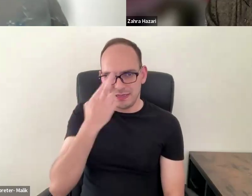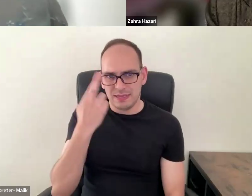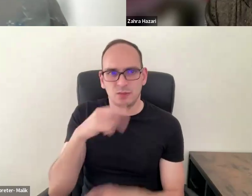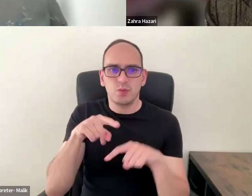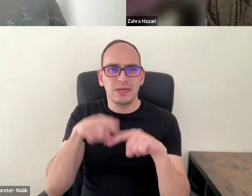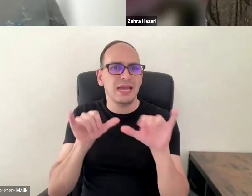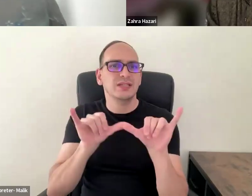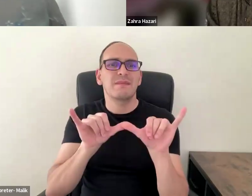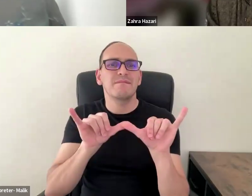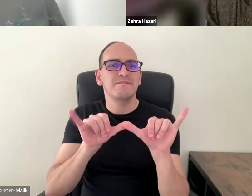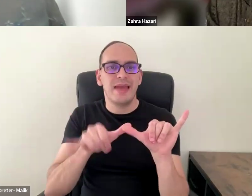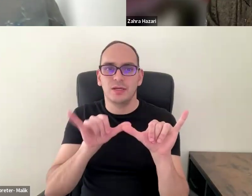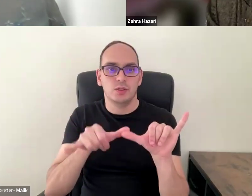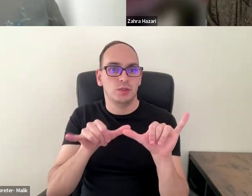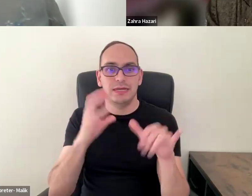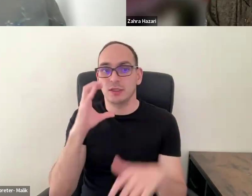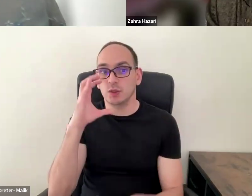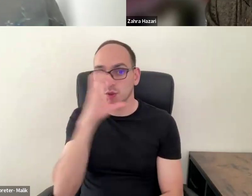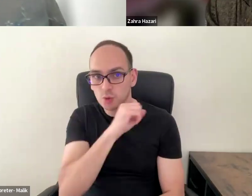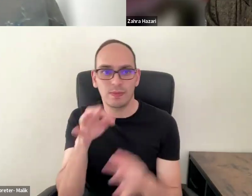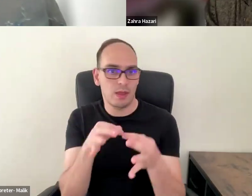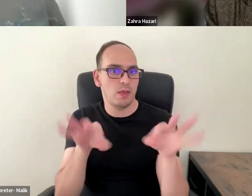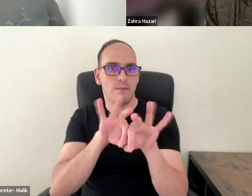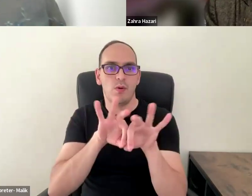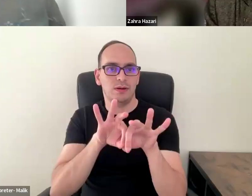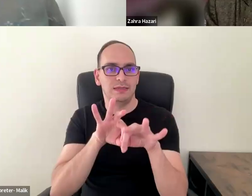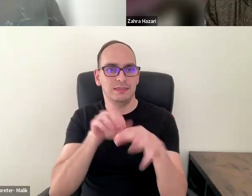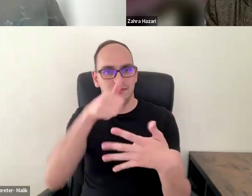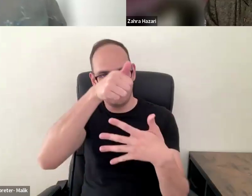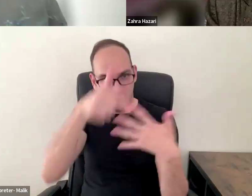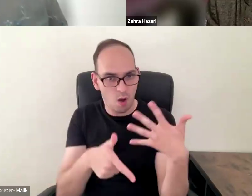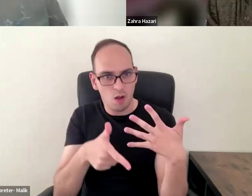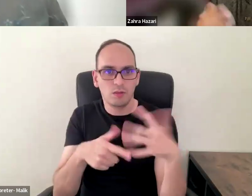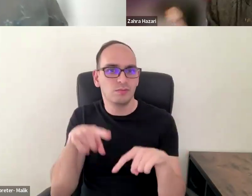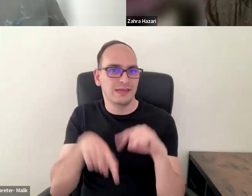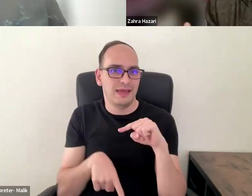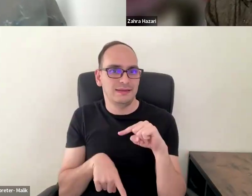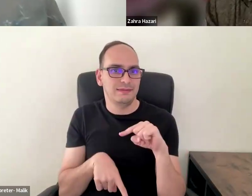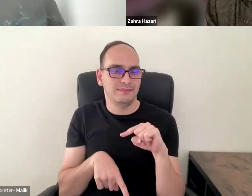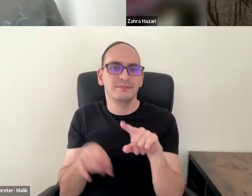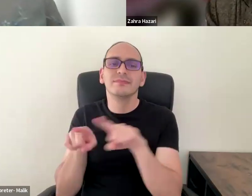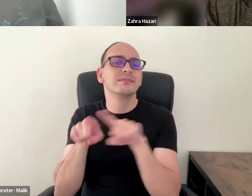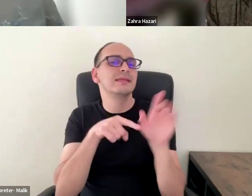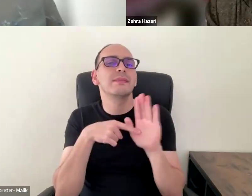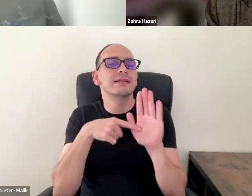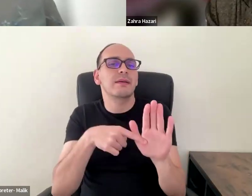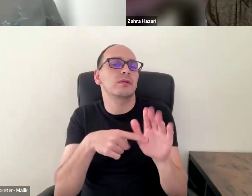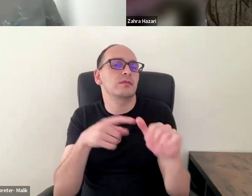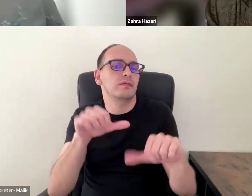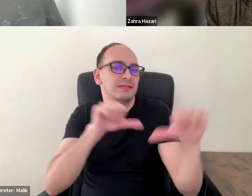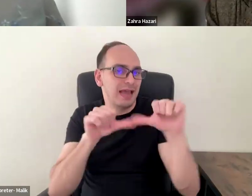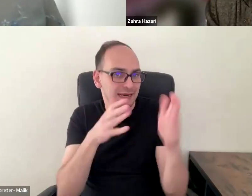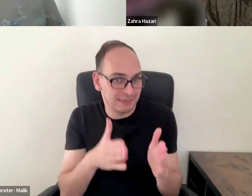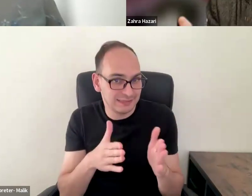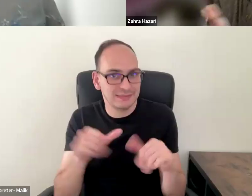just measure these things and assume they're important at this stage for this context, right? Like the same example I was giving about scientists, right?